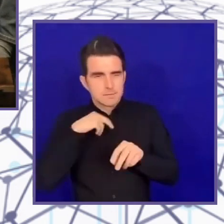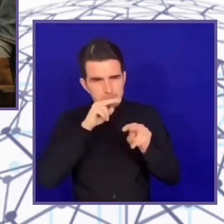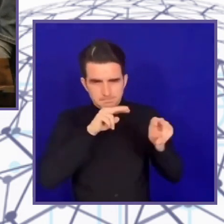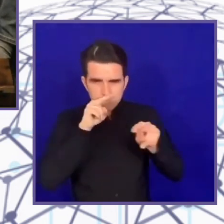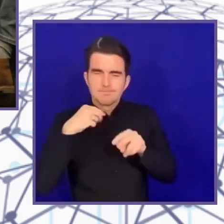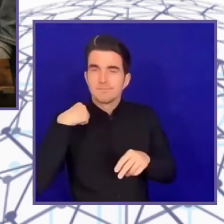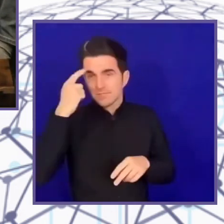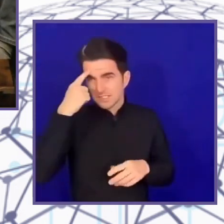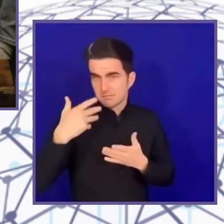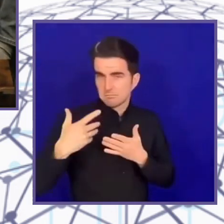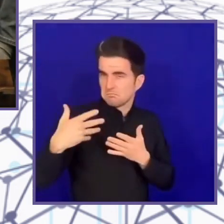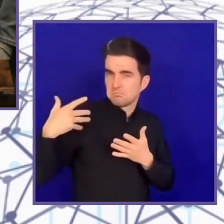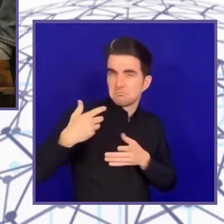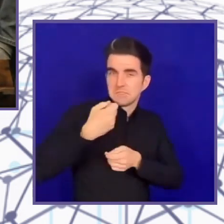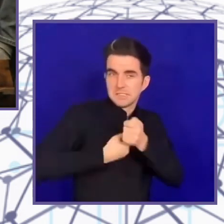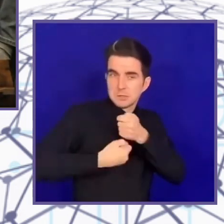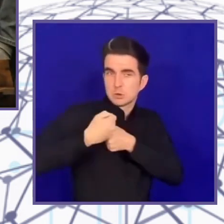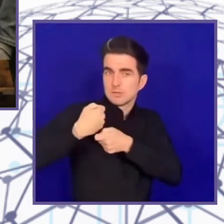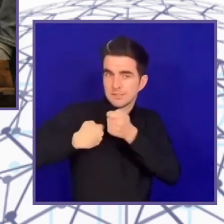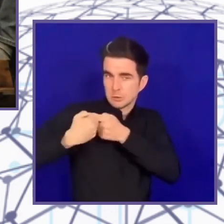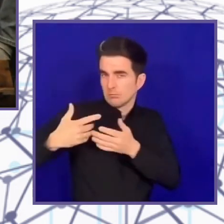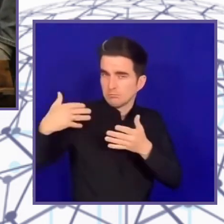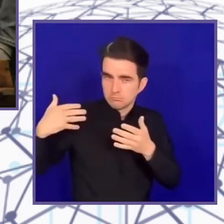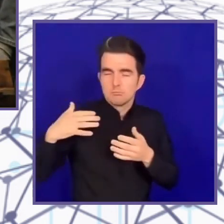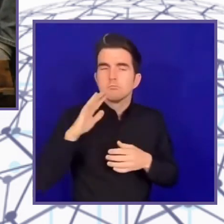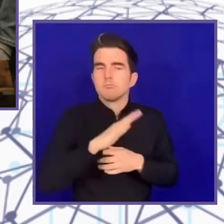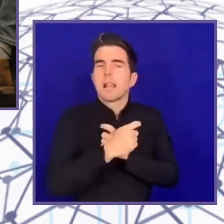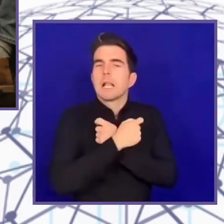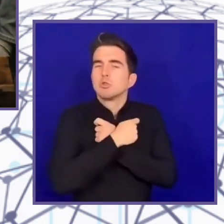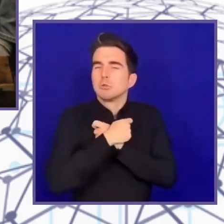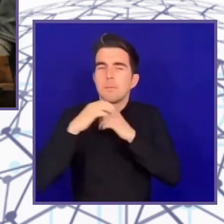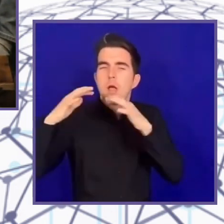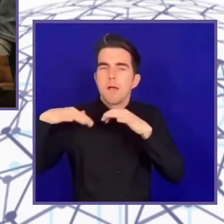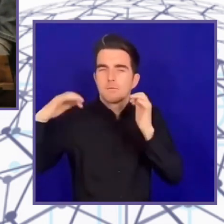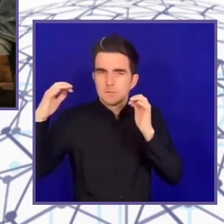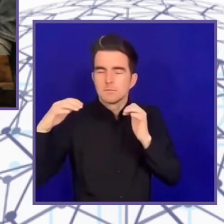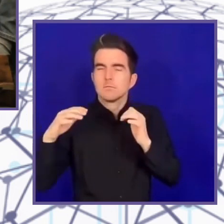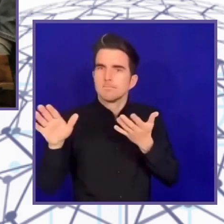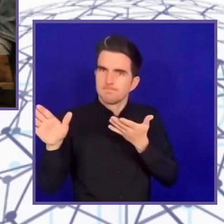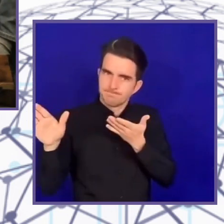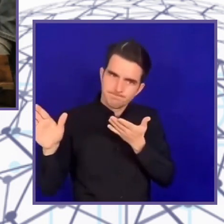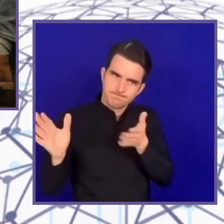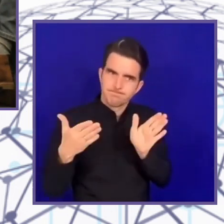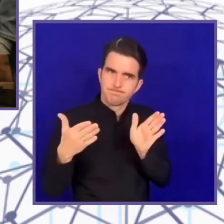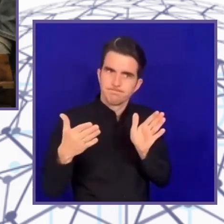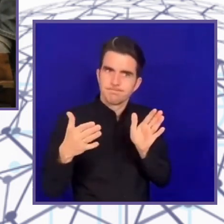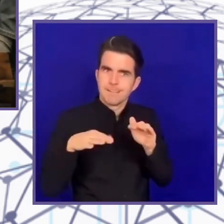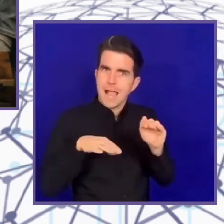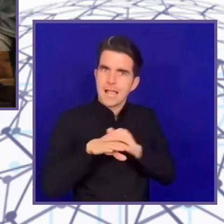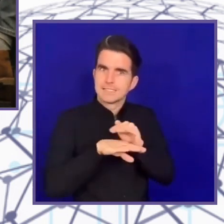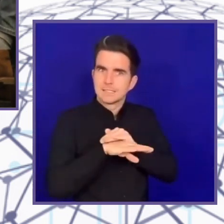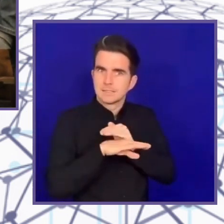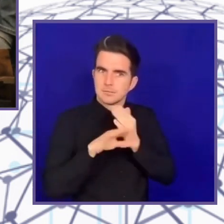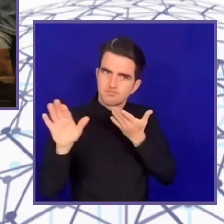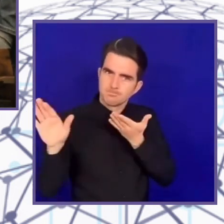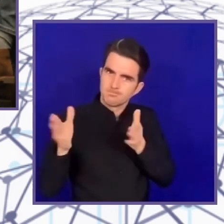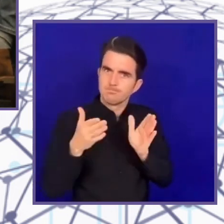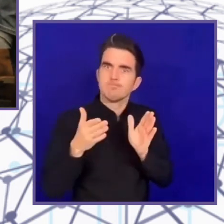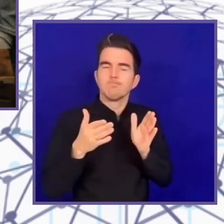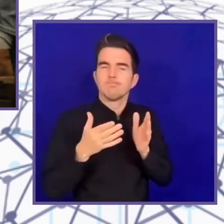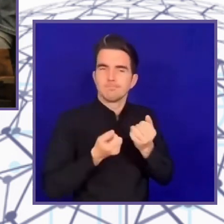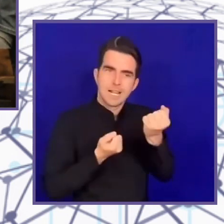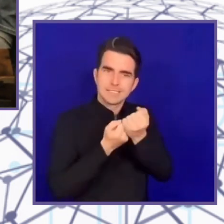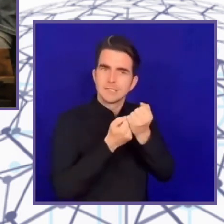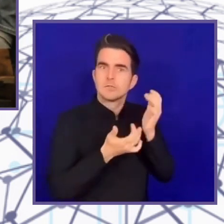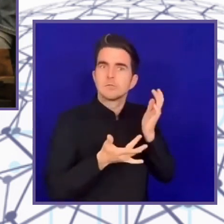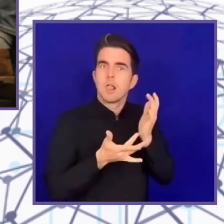to accessibility and consider assistive technology. So I personally have an institution for people with